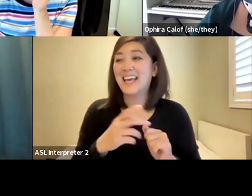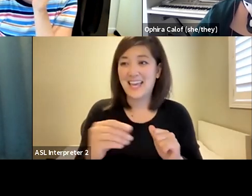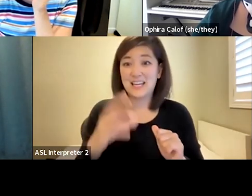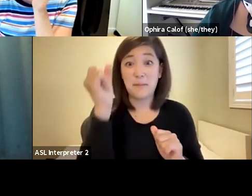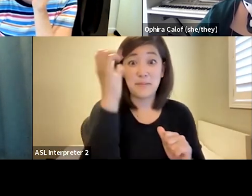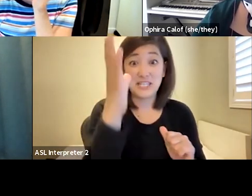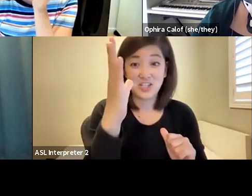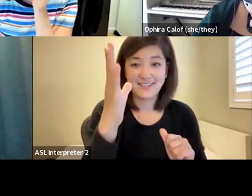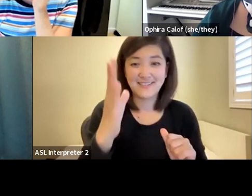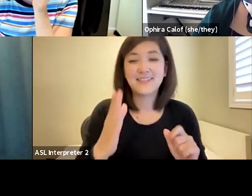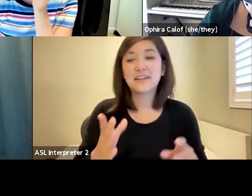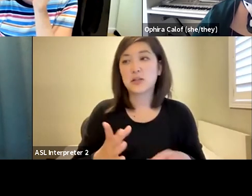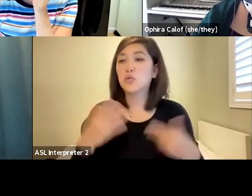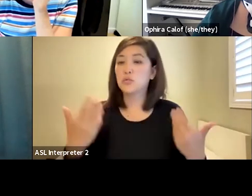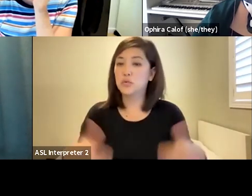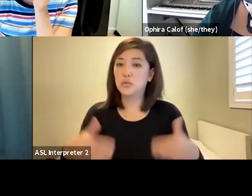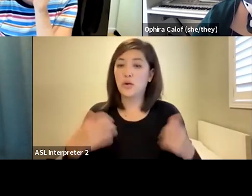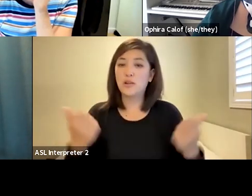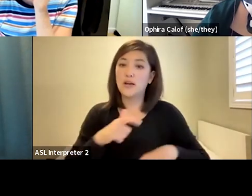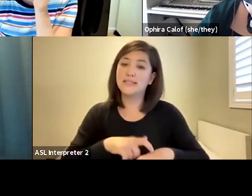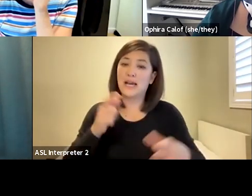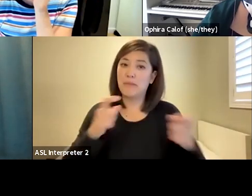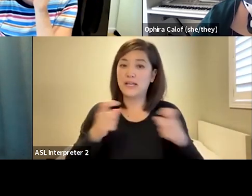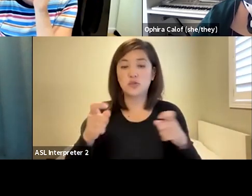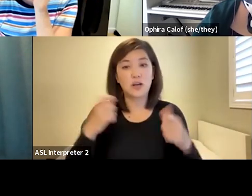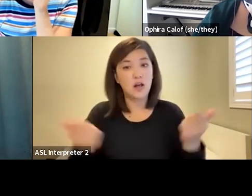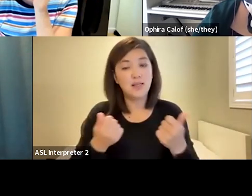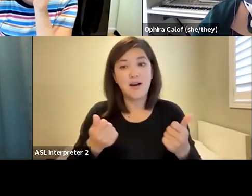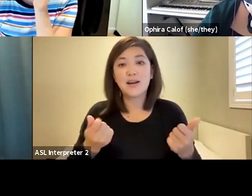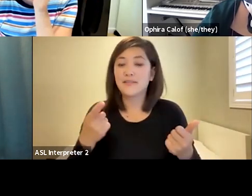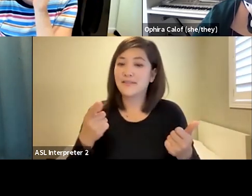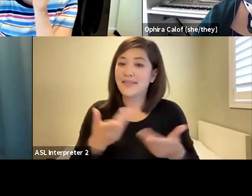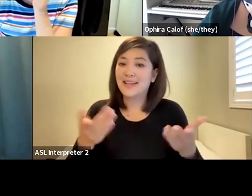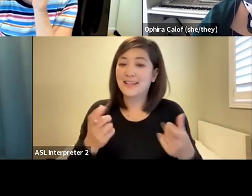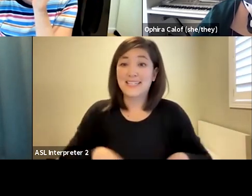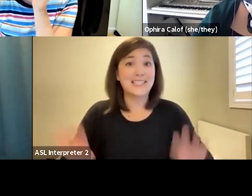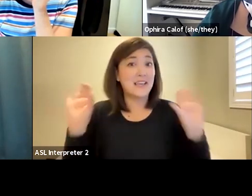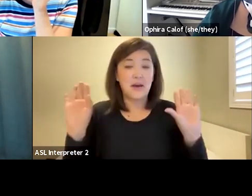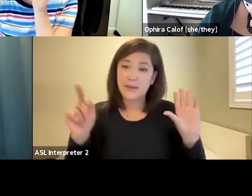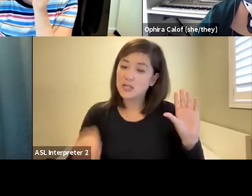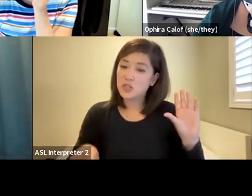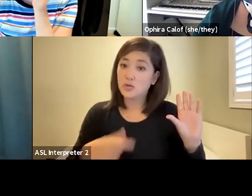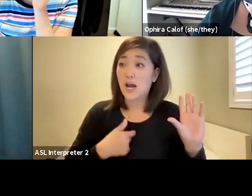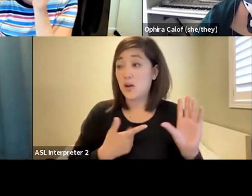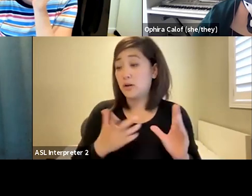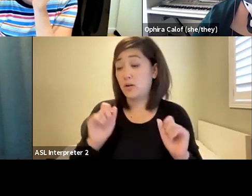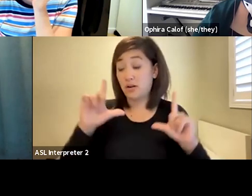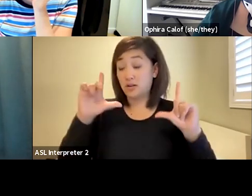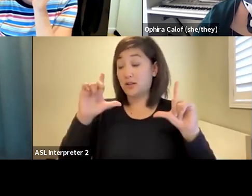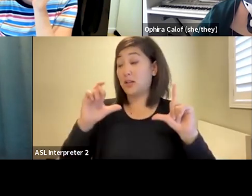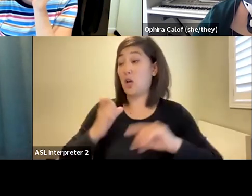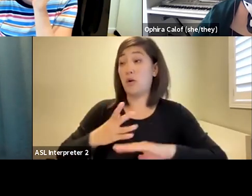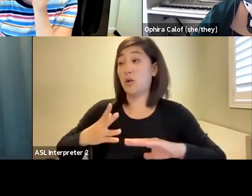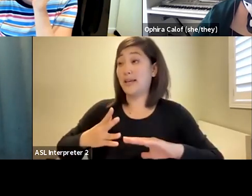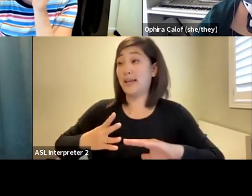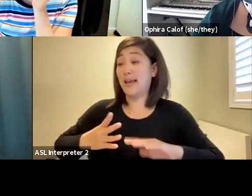end of the day take a lot of time management, sure, but a lot of sacrifices. I mean, often I just wake up really early and you know, start the school day